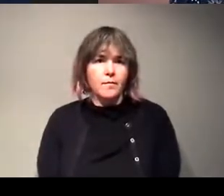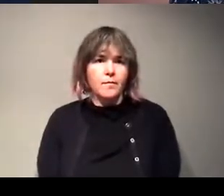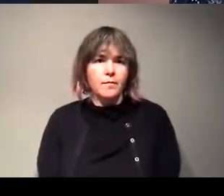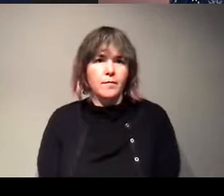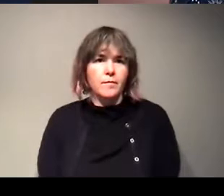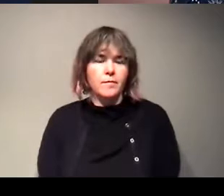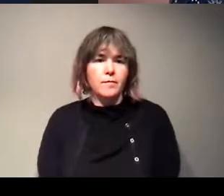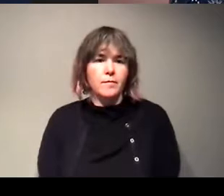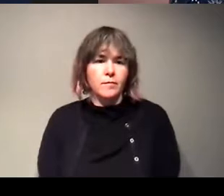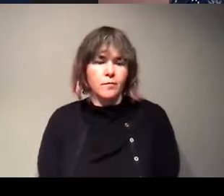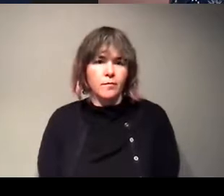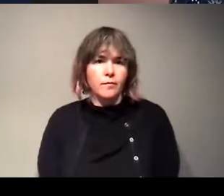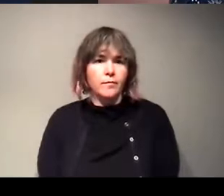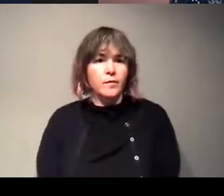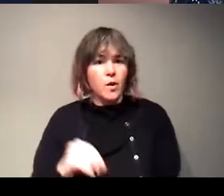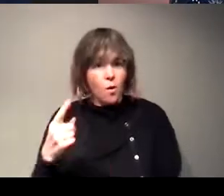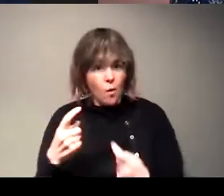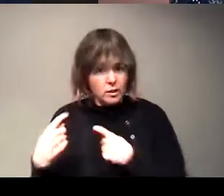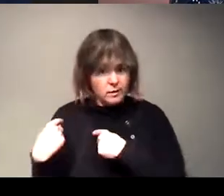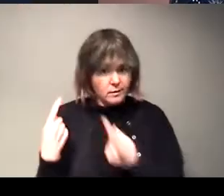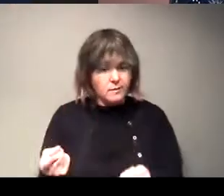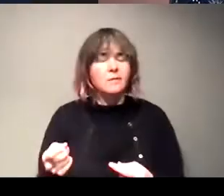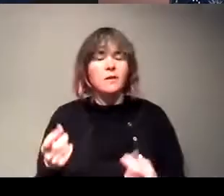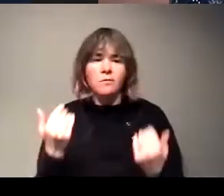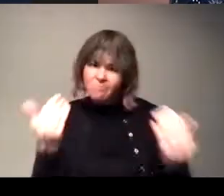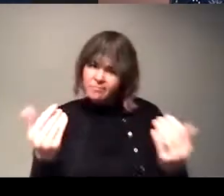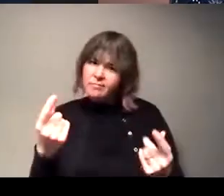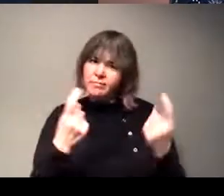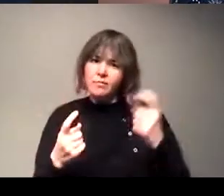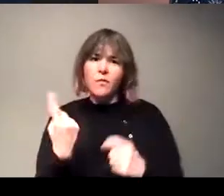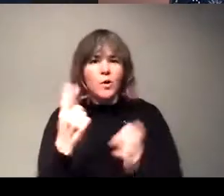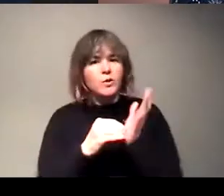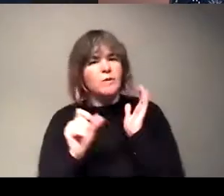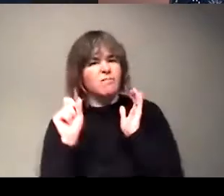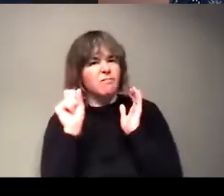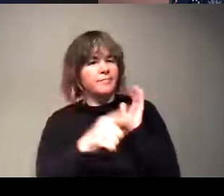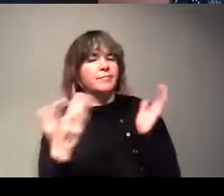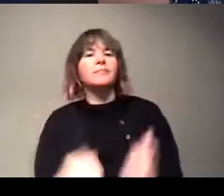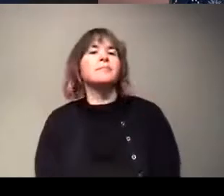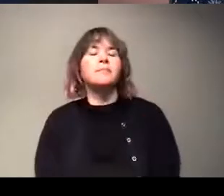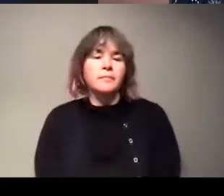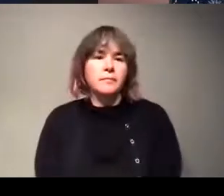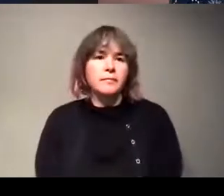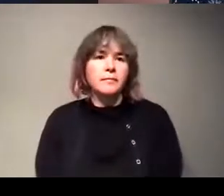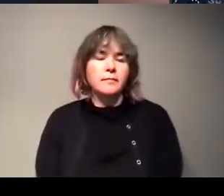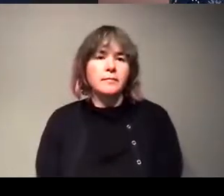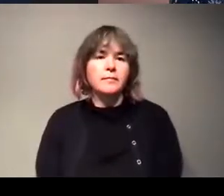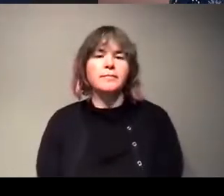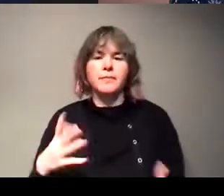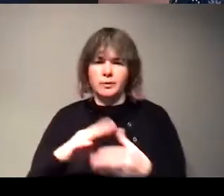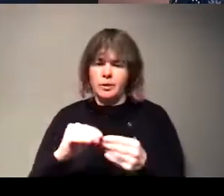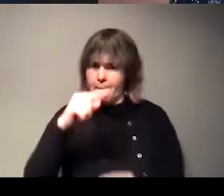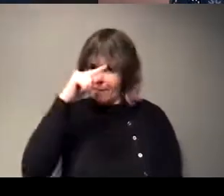all right. No questions from the audience yet. So send us your question. Oh, student question, here we go. All right, so you mentioned black